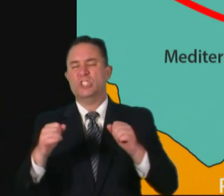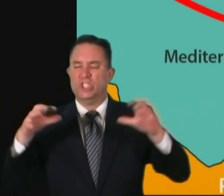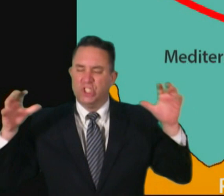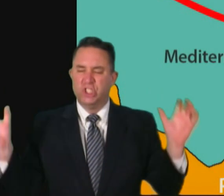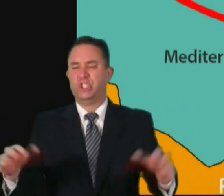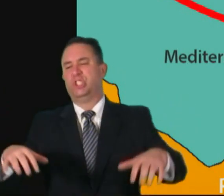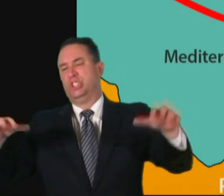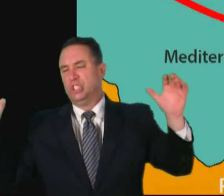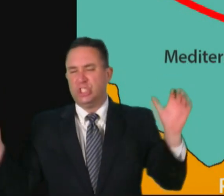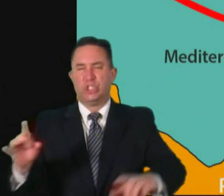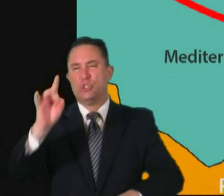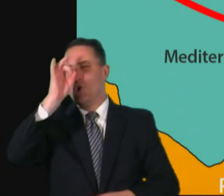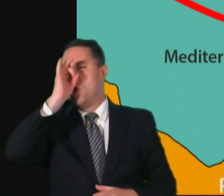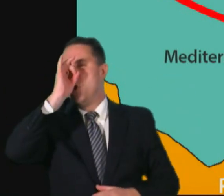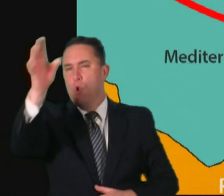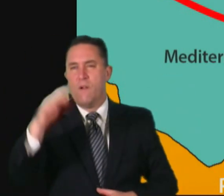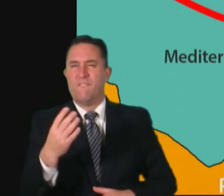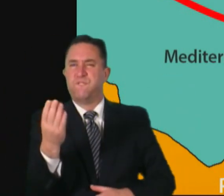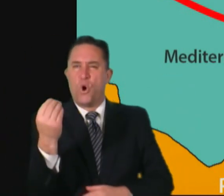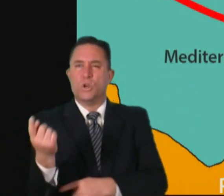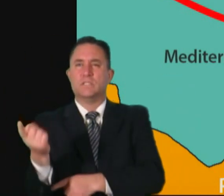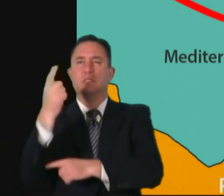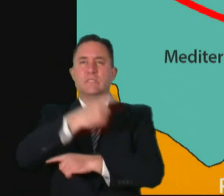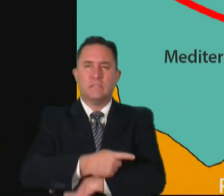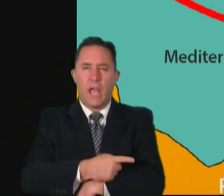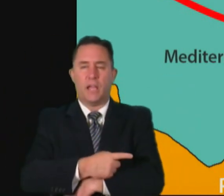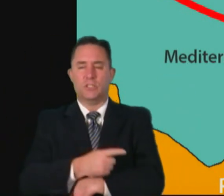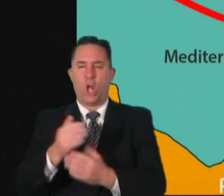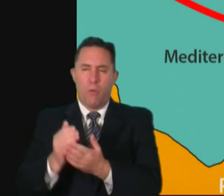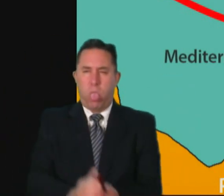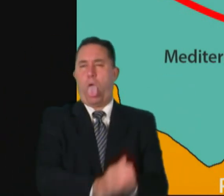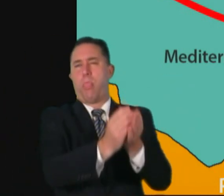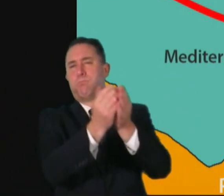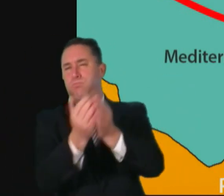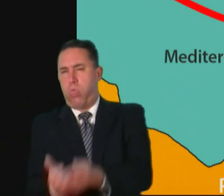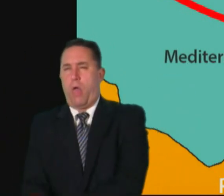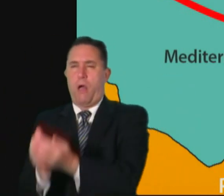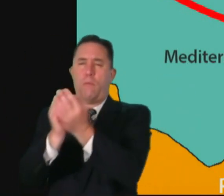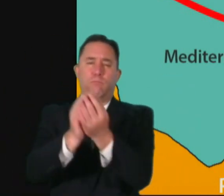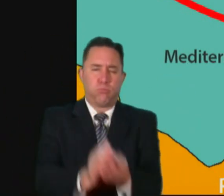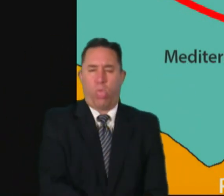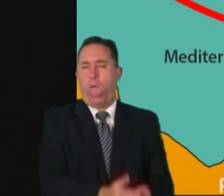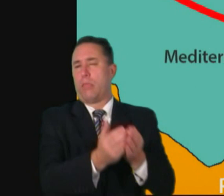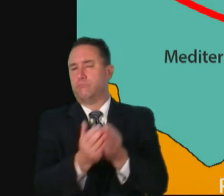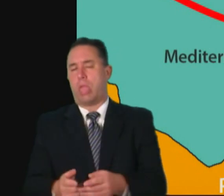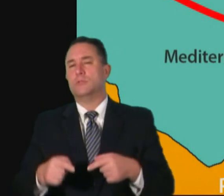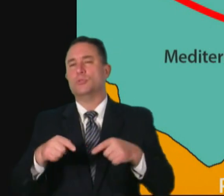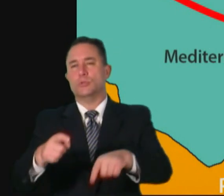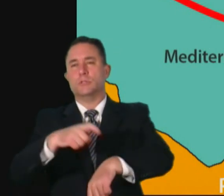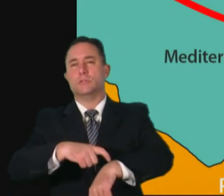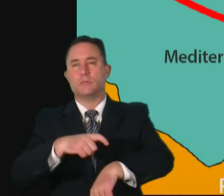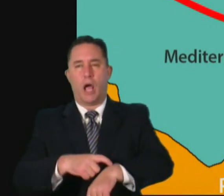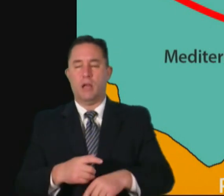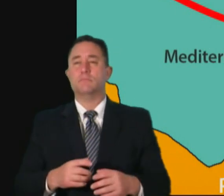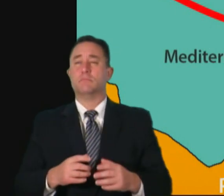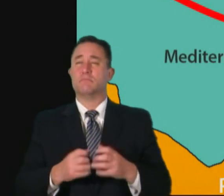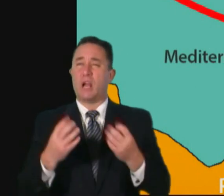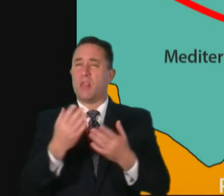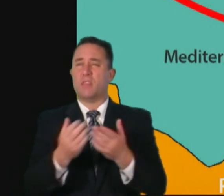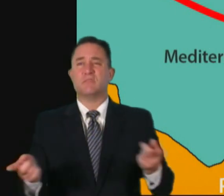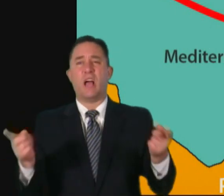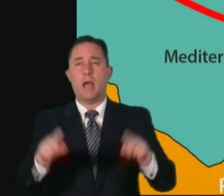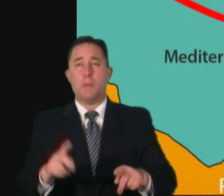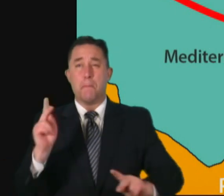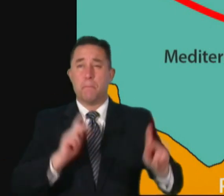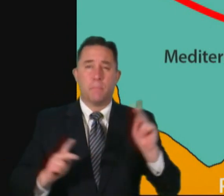it was ugly. And for 14 days, they were tossed back and forth during this time. And there's a lot of things that happened.